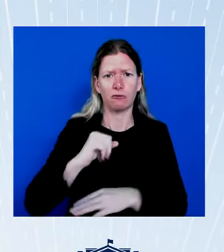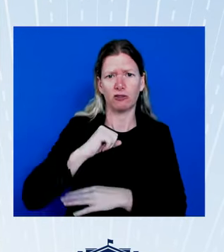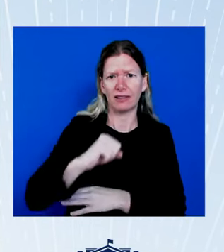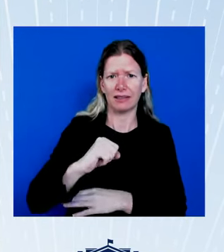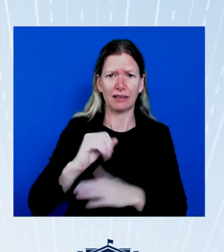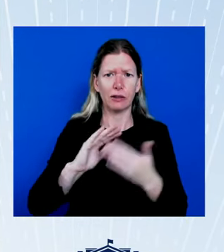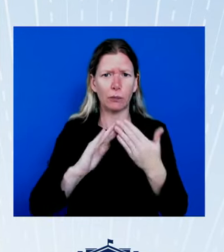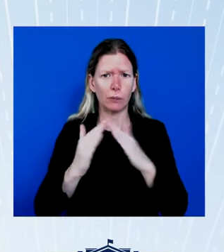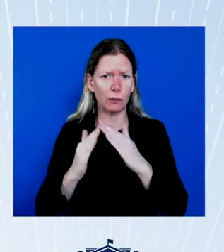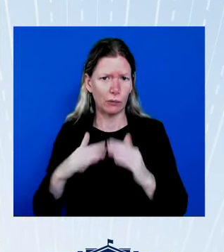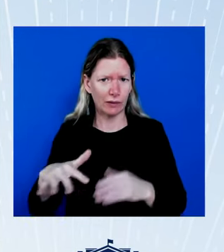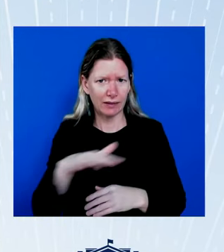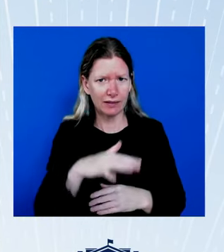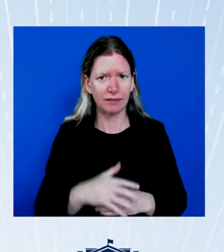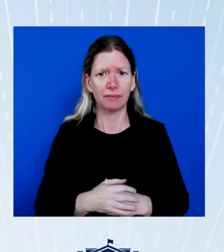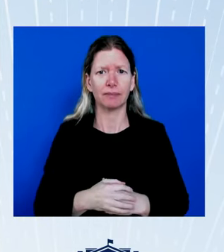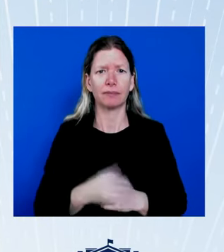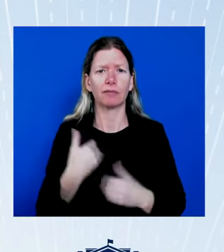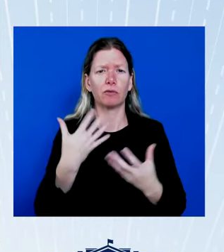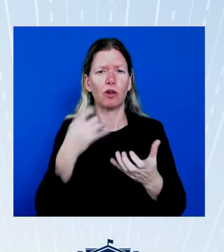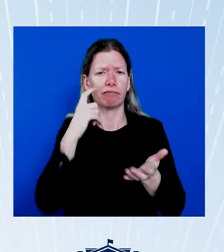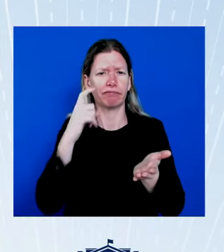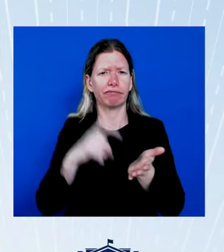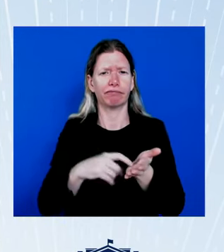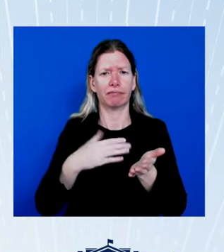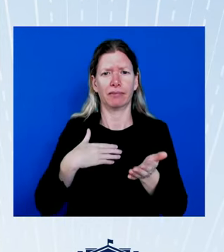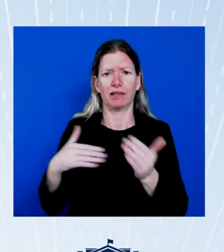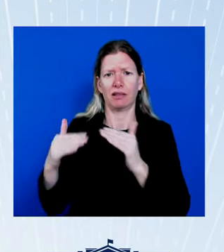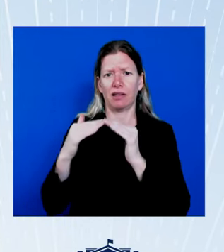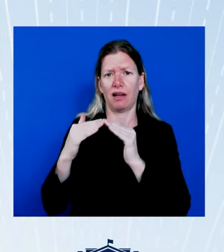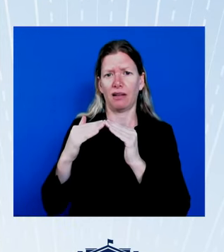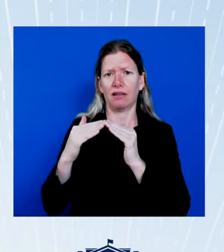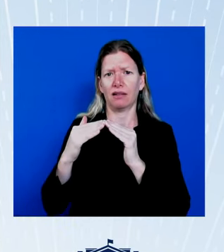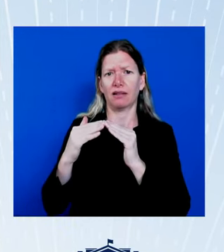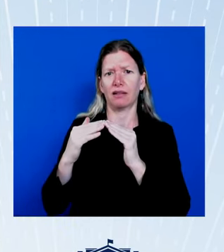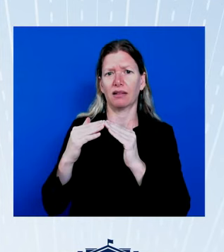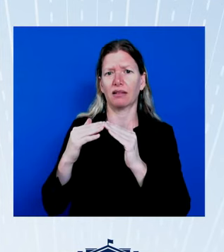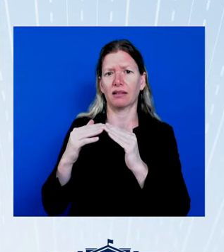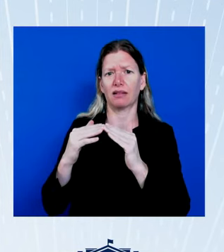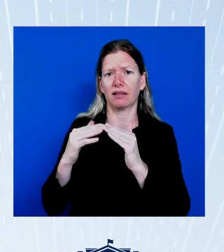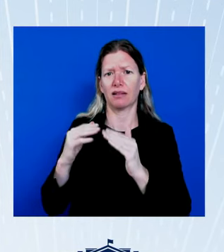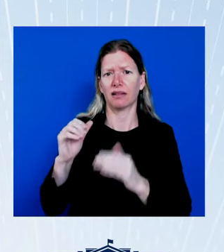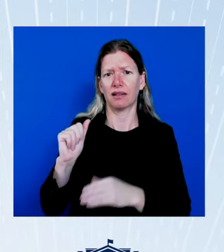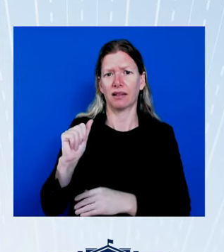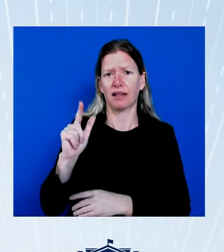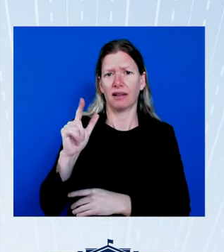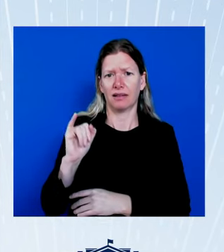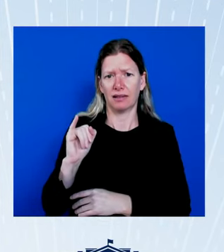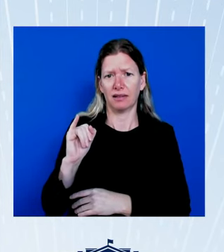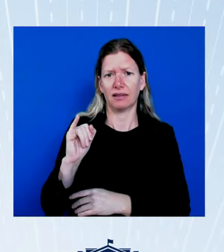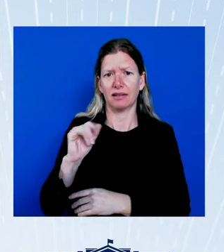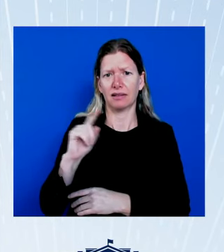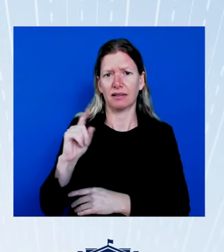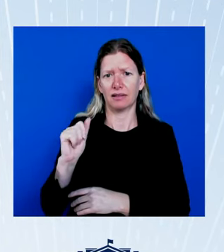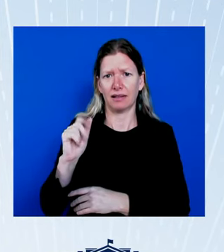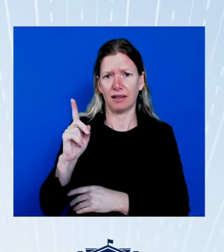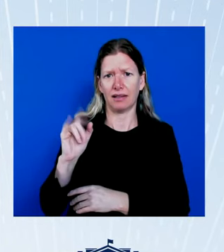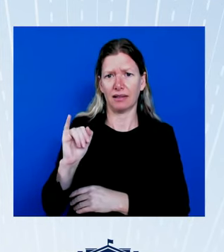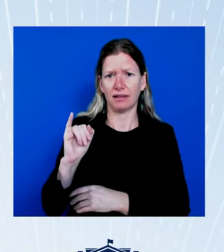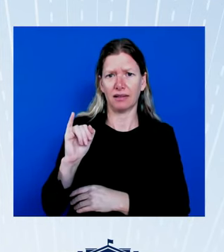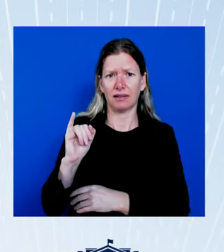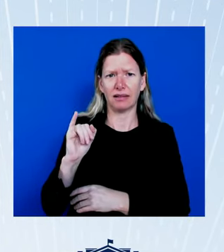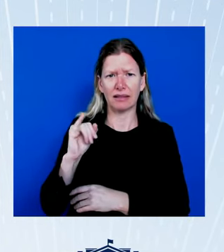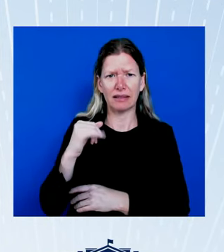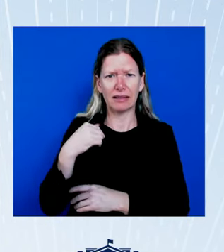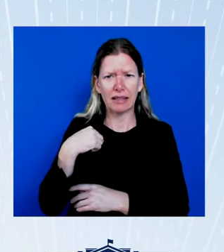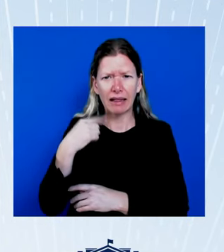my colleague, Ali Zaidi, although maybe he has had to leave briefly. I don't see him here now. And Secretary Deb Holland, who joined